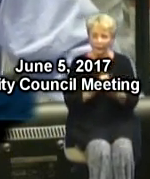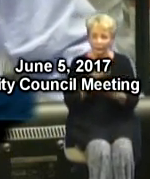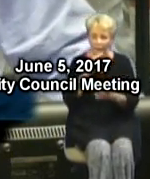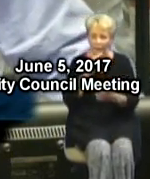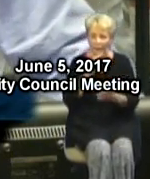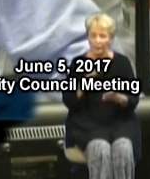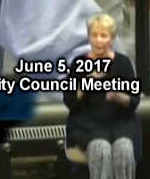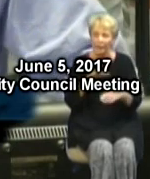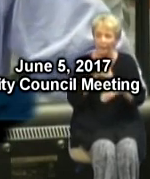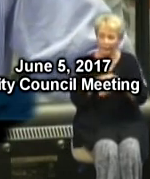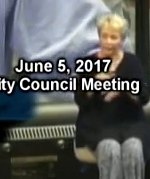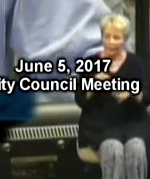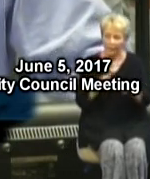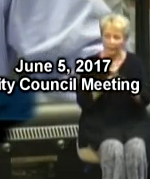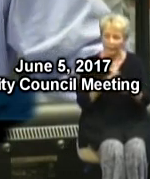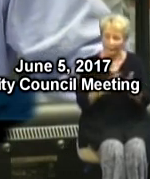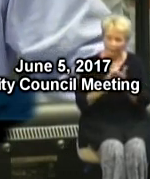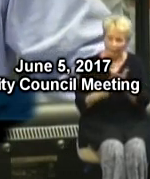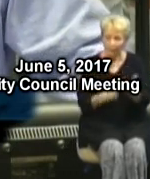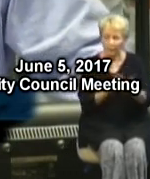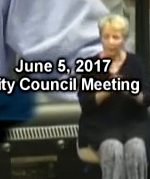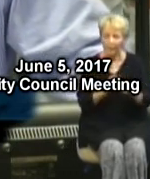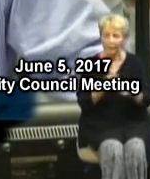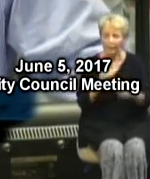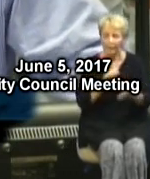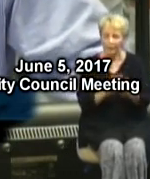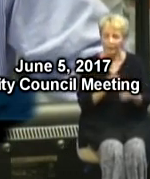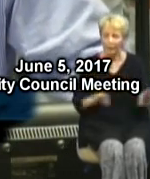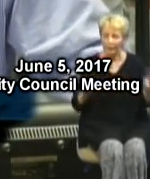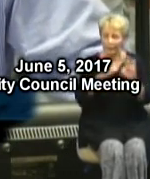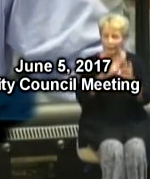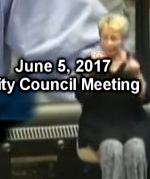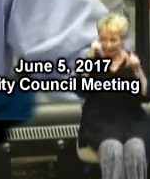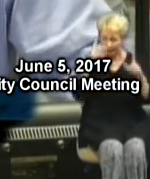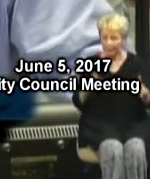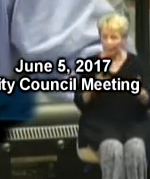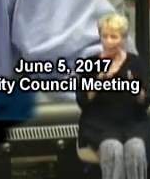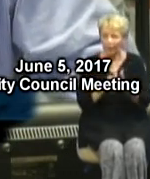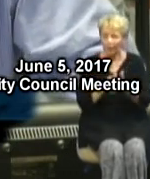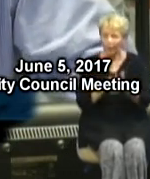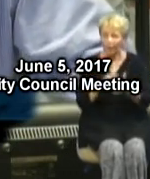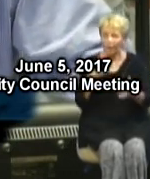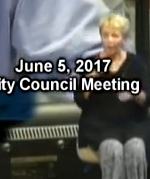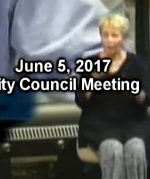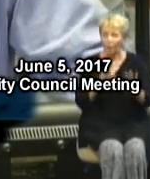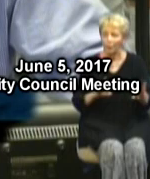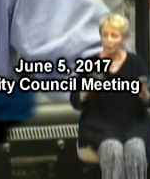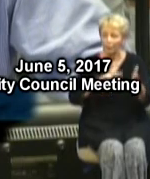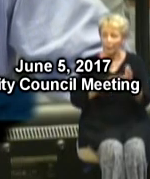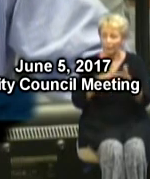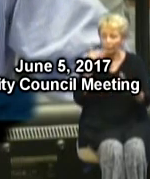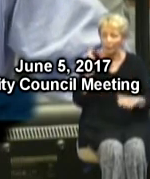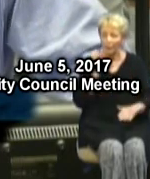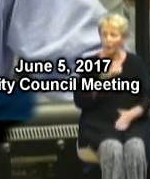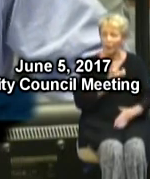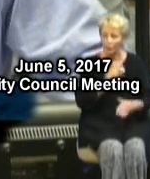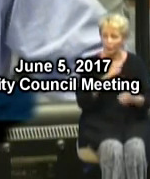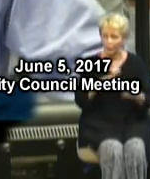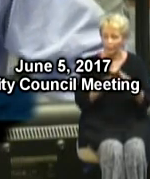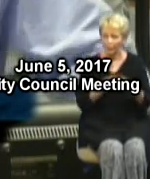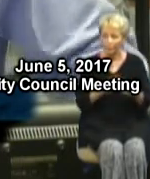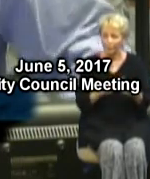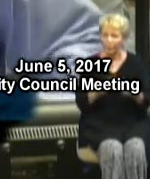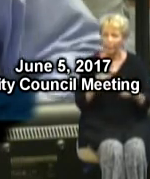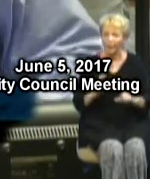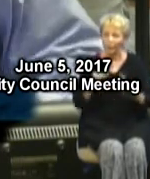would counsel them as they deliberate and make consequential decisions that have implications for our folks in our community.